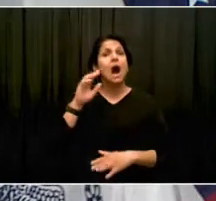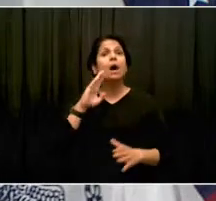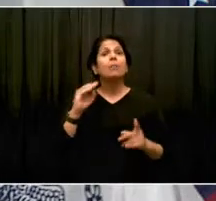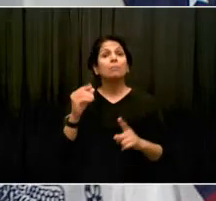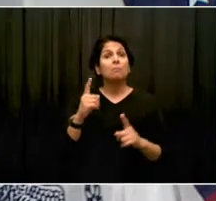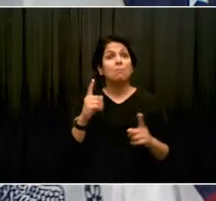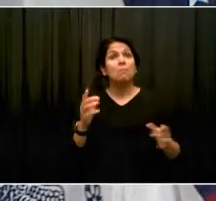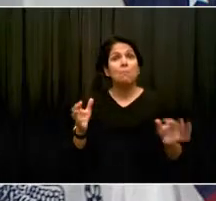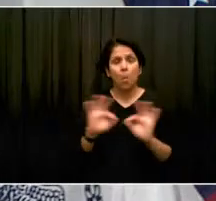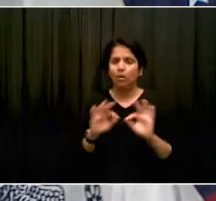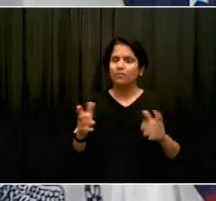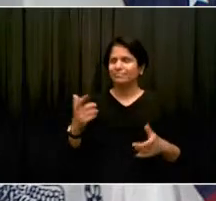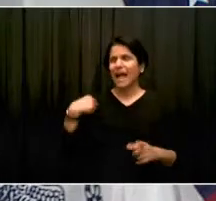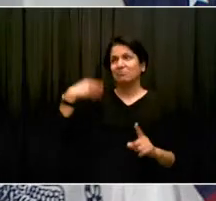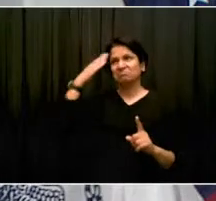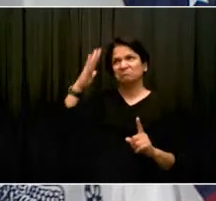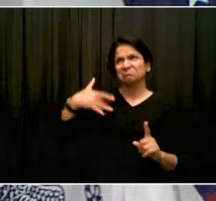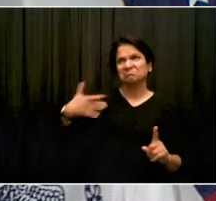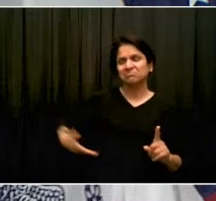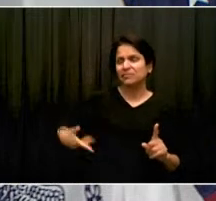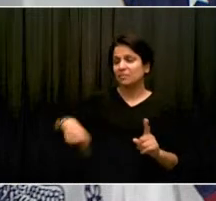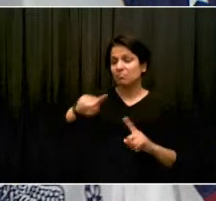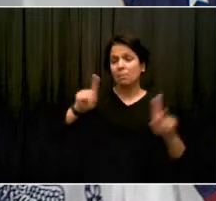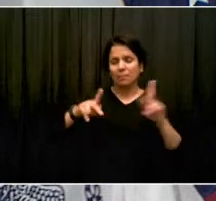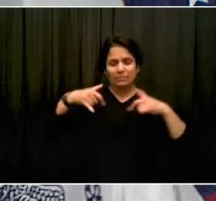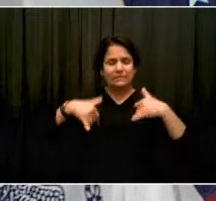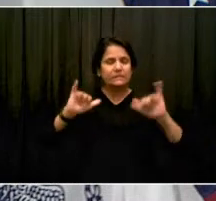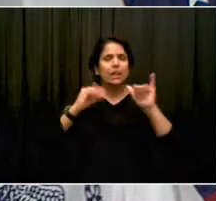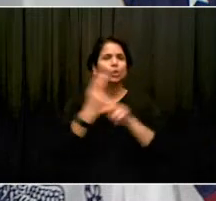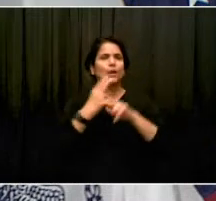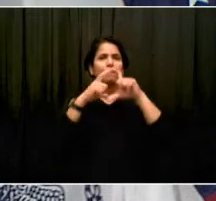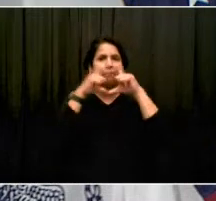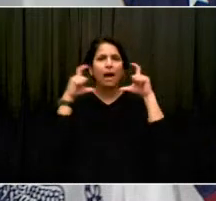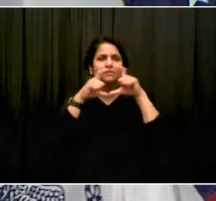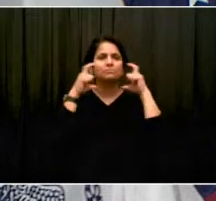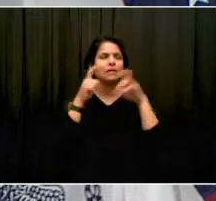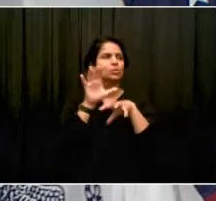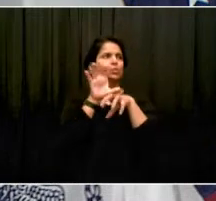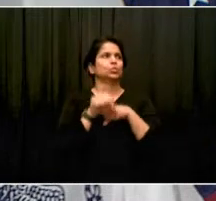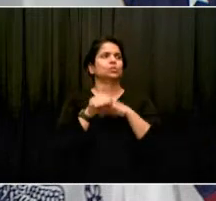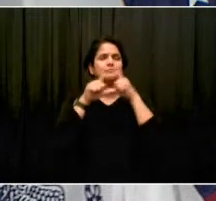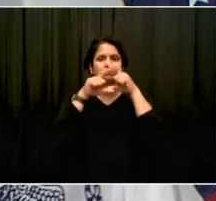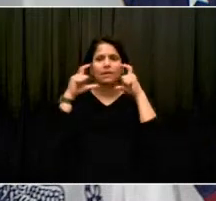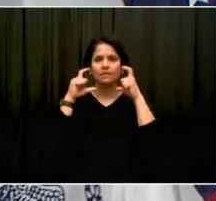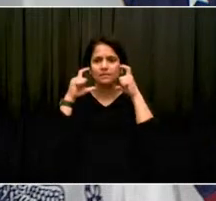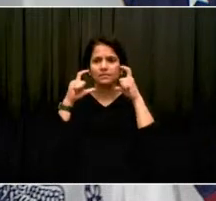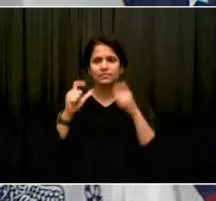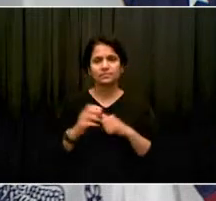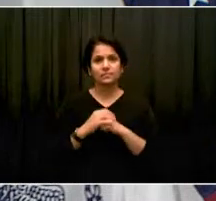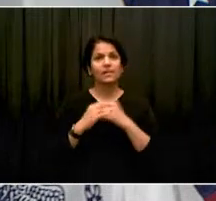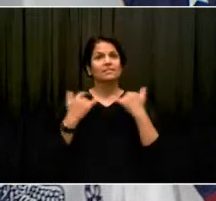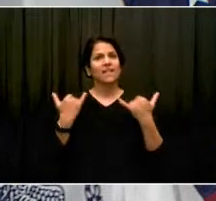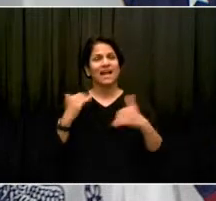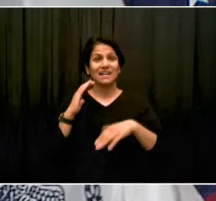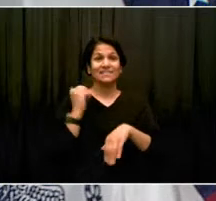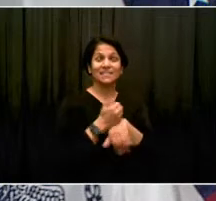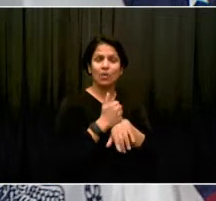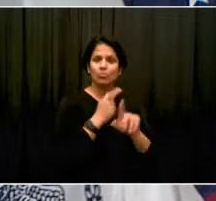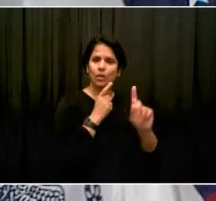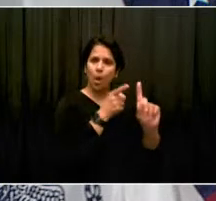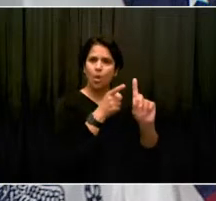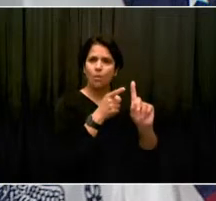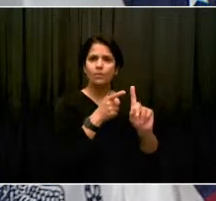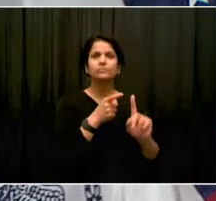voluntary basis. But this is the right goal. Now, job one, get people vaccinated. And